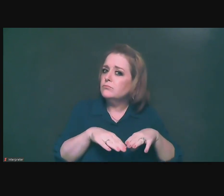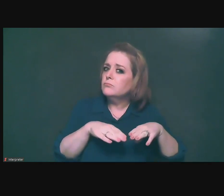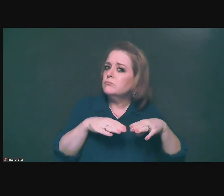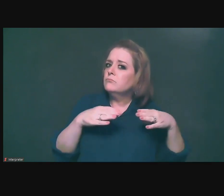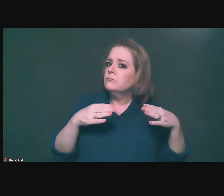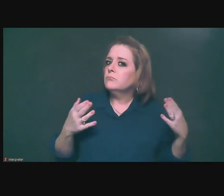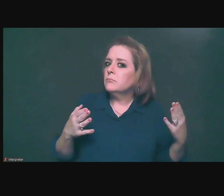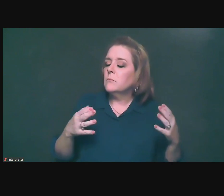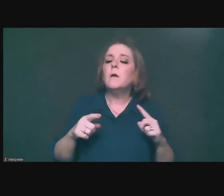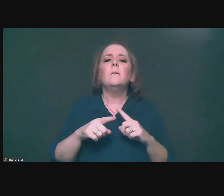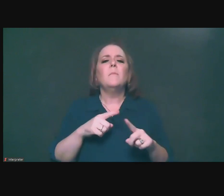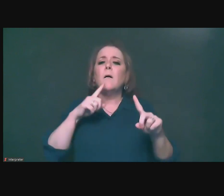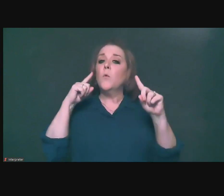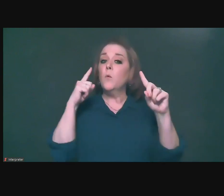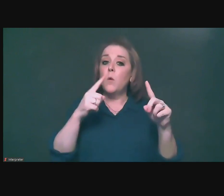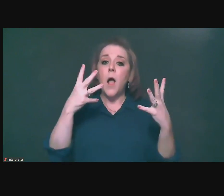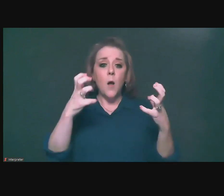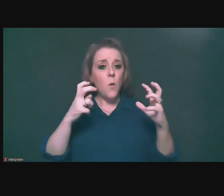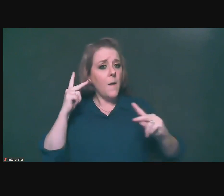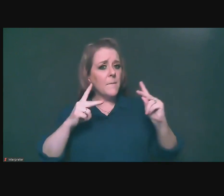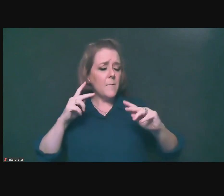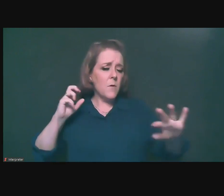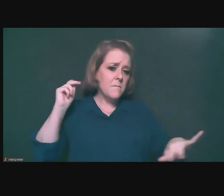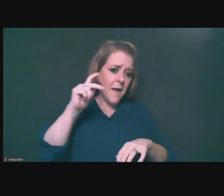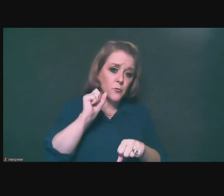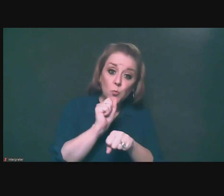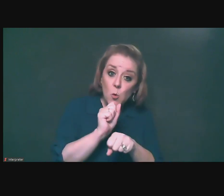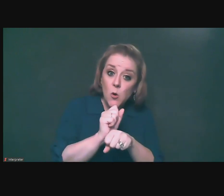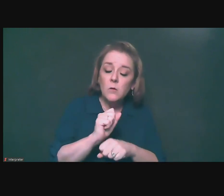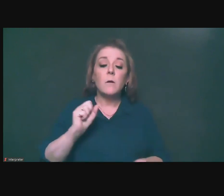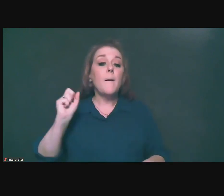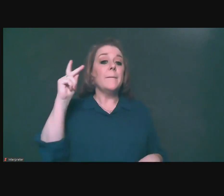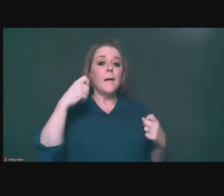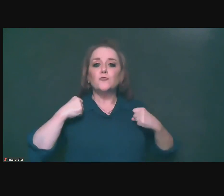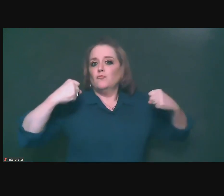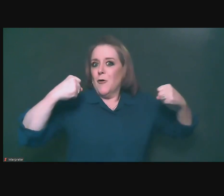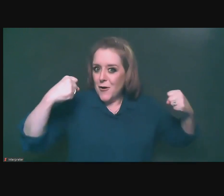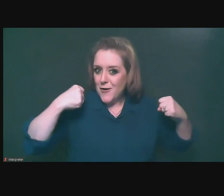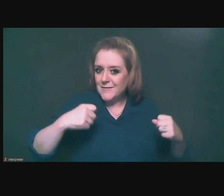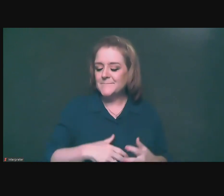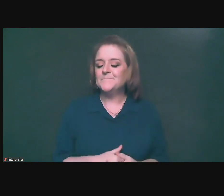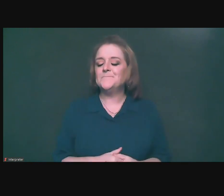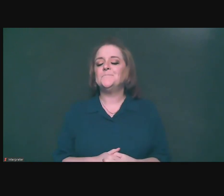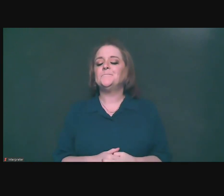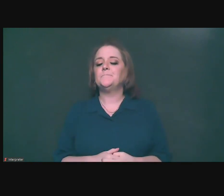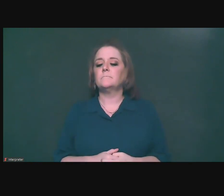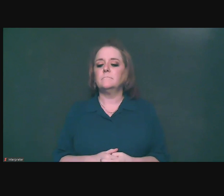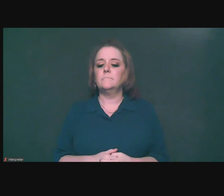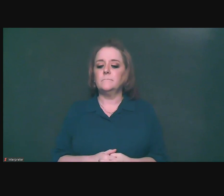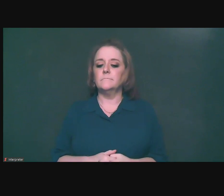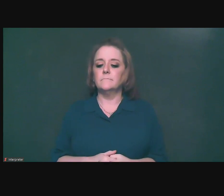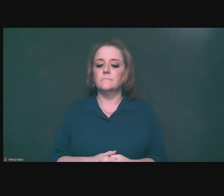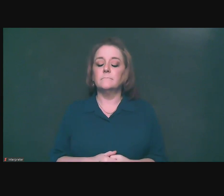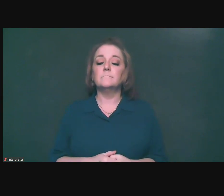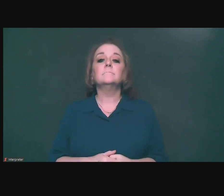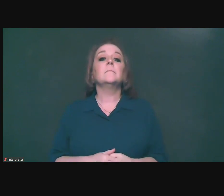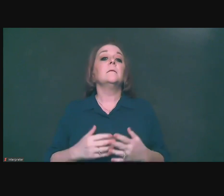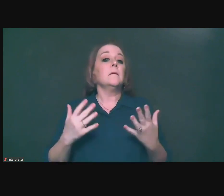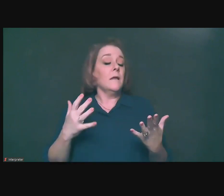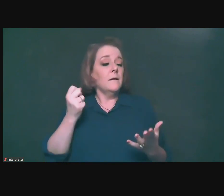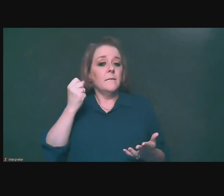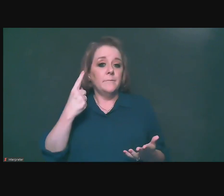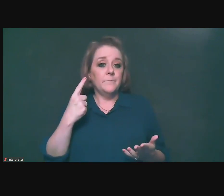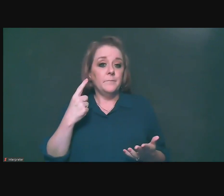to get back to working out. Let me just say that there is no other thing. There's no pill that I can give